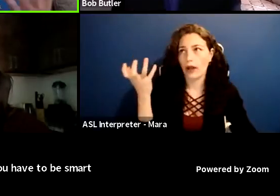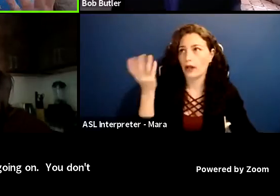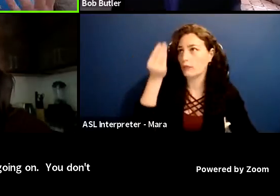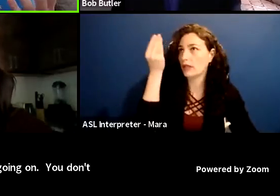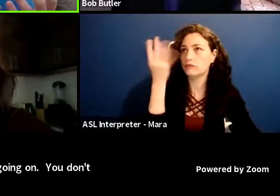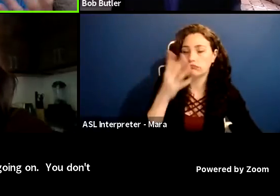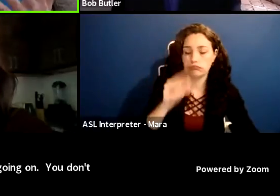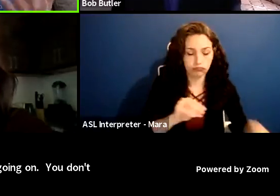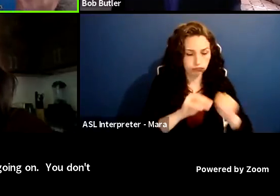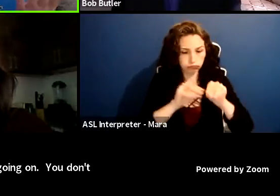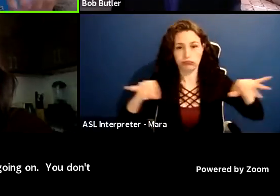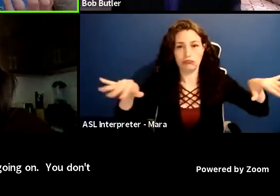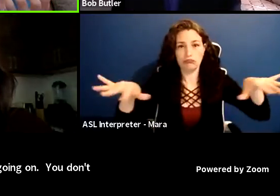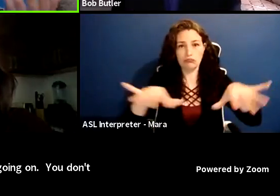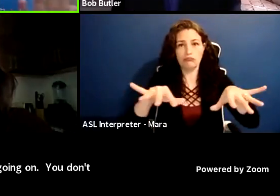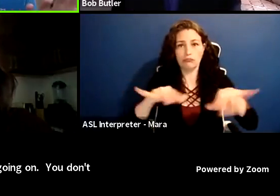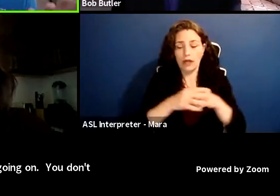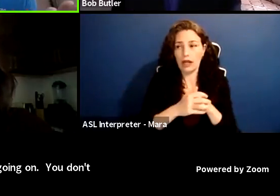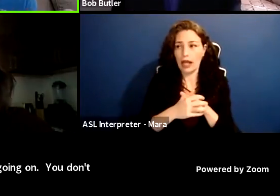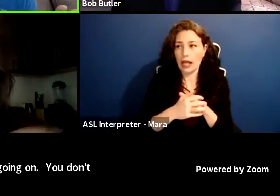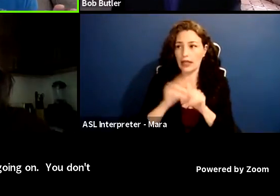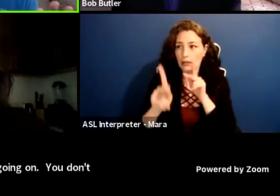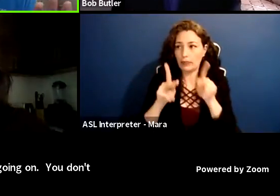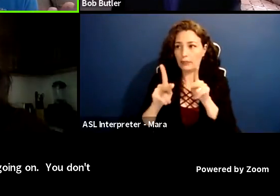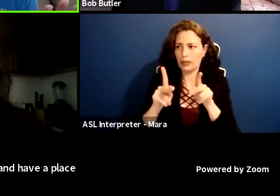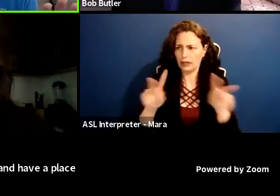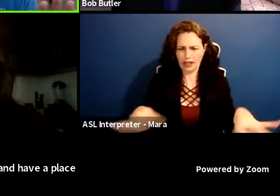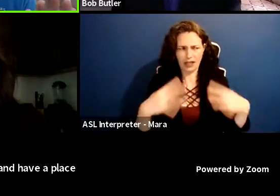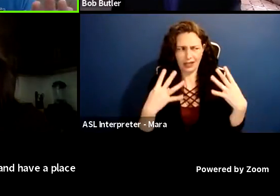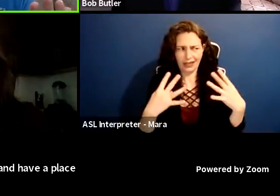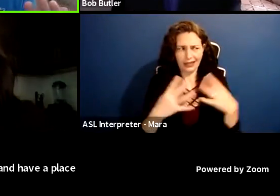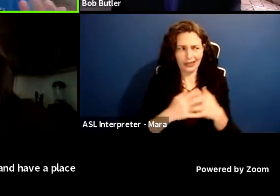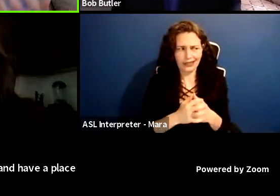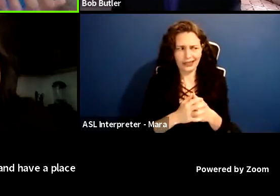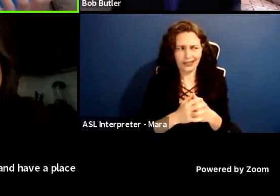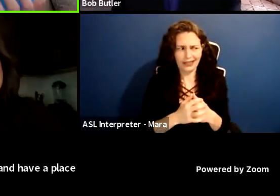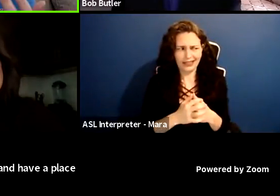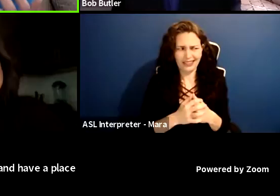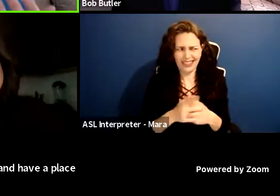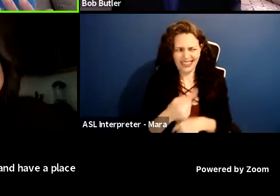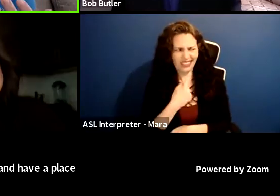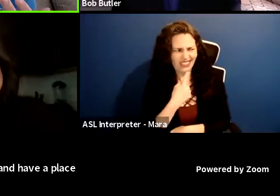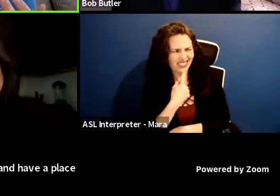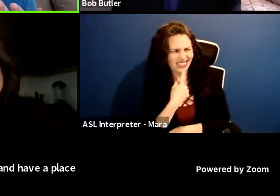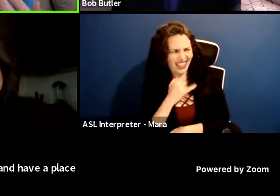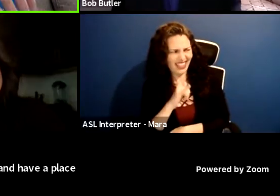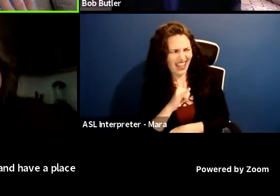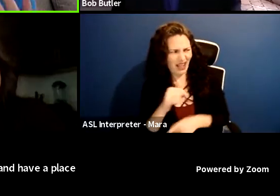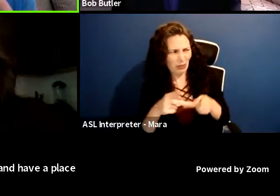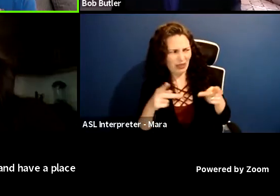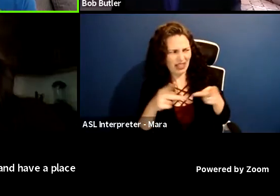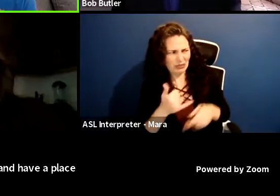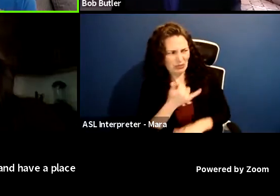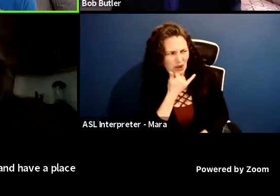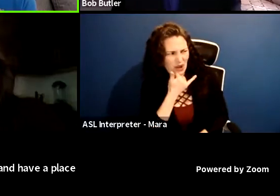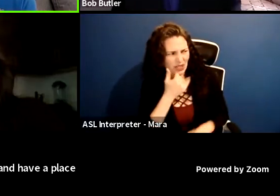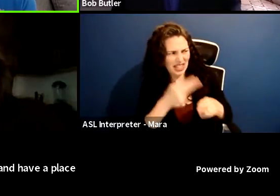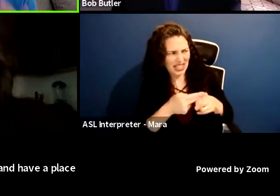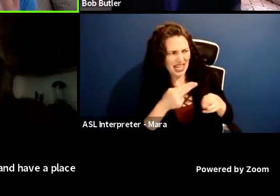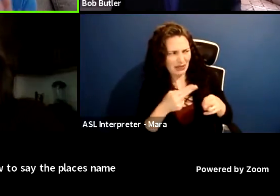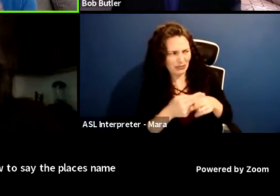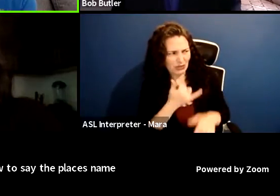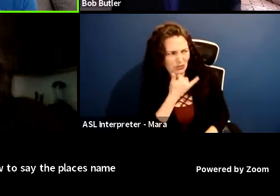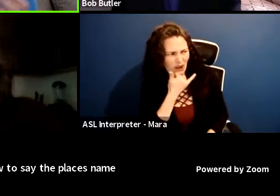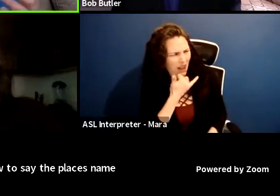place, on the map that you just don't know how to say that place's name, especially if it's in your market, because you will get phone